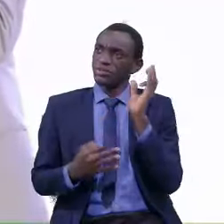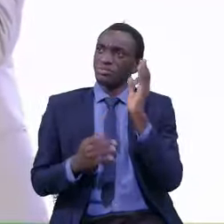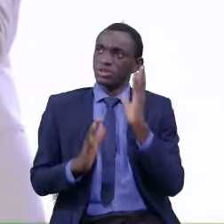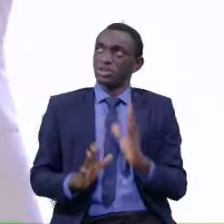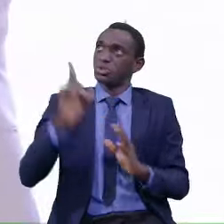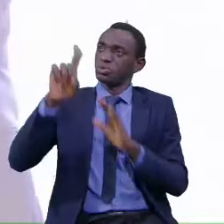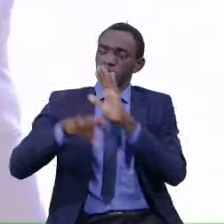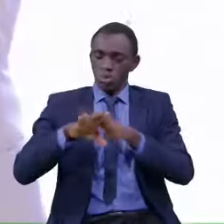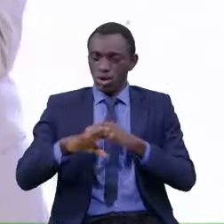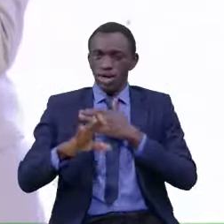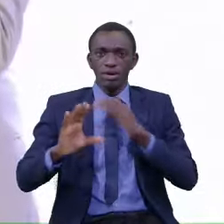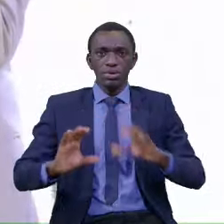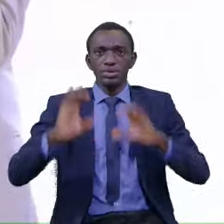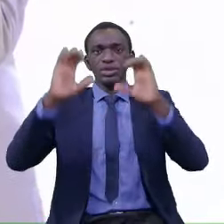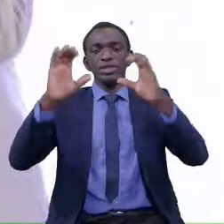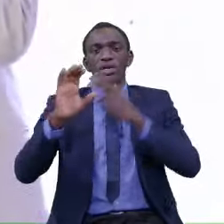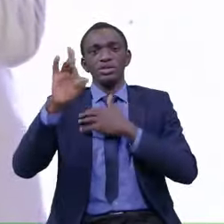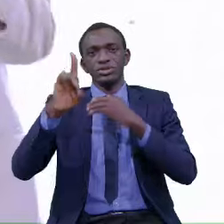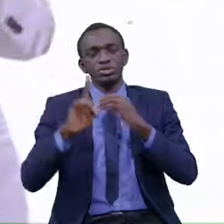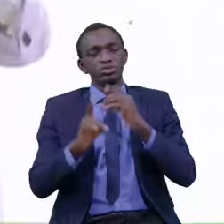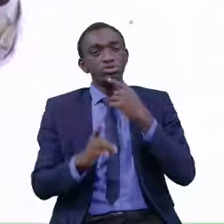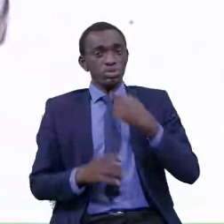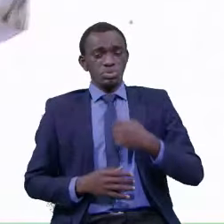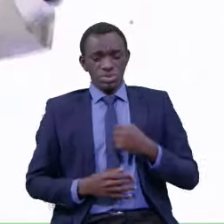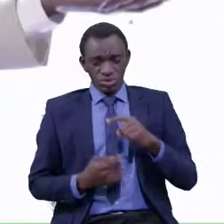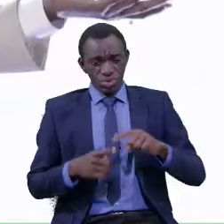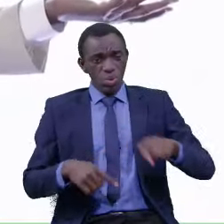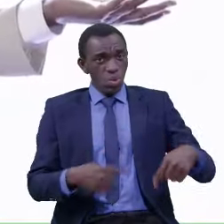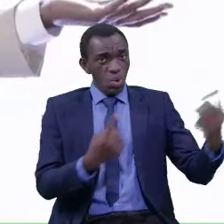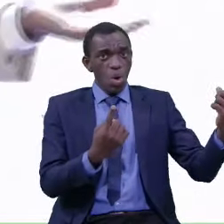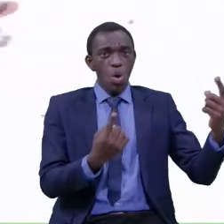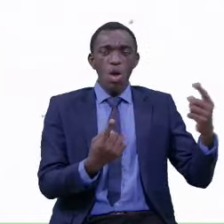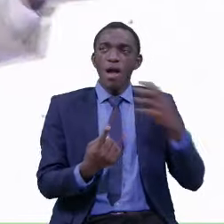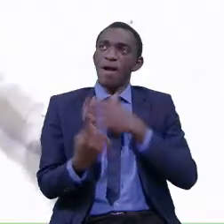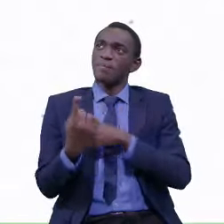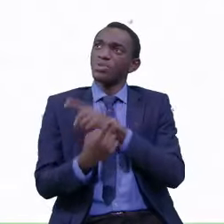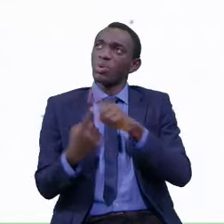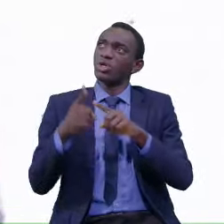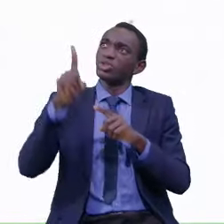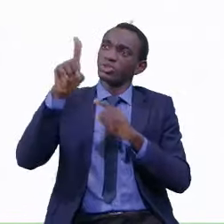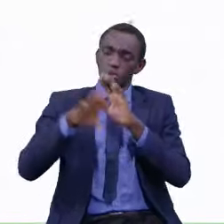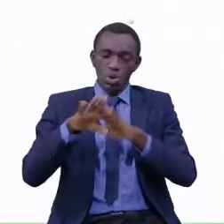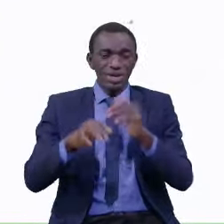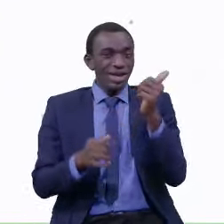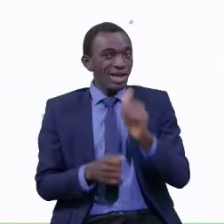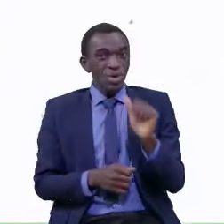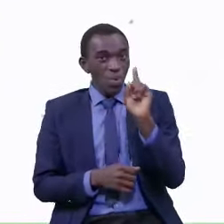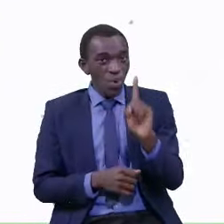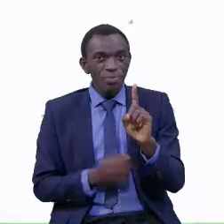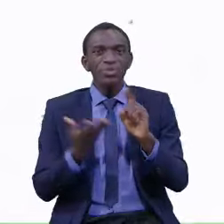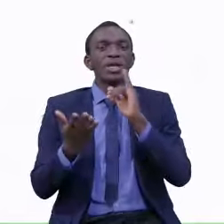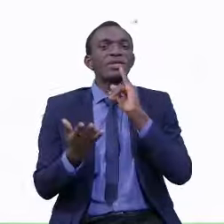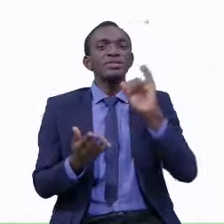have commissioned, and you told me to go. And when you call anyone, there is grace available